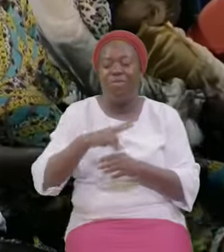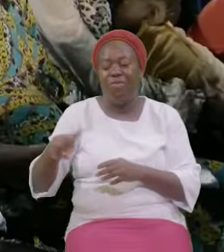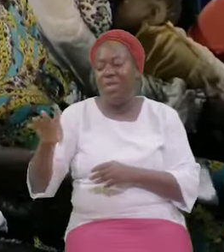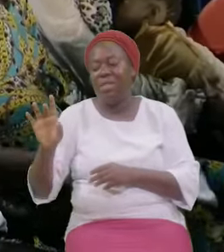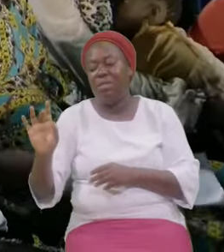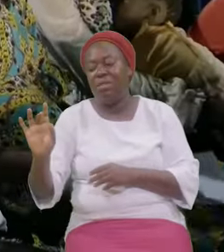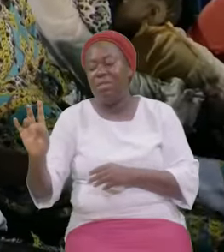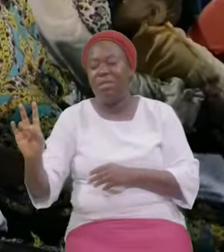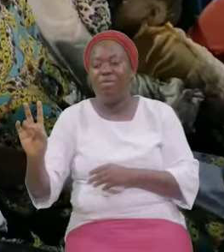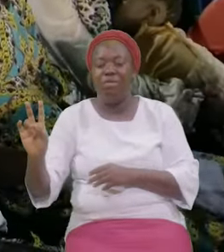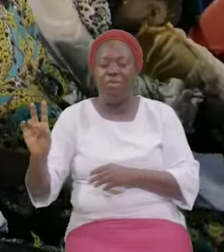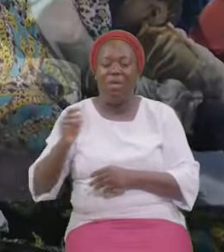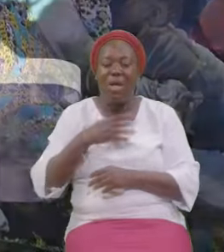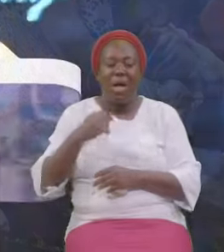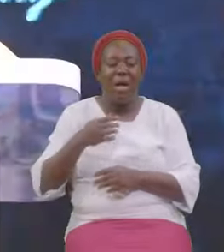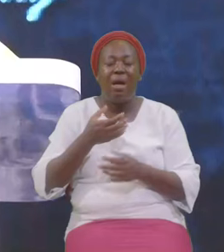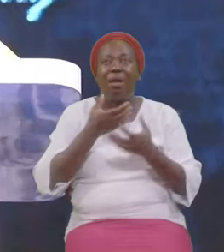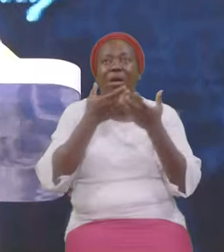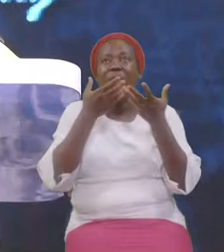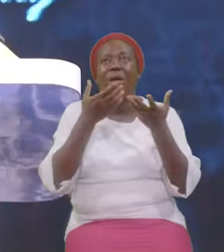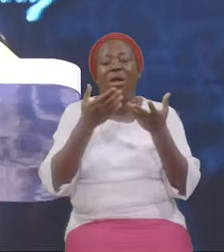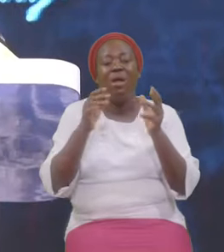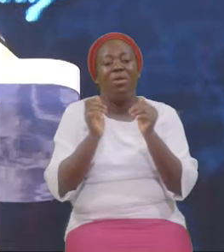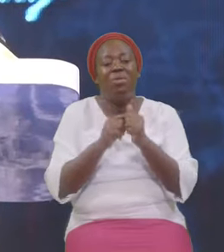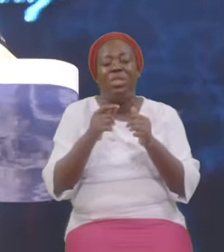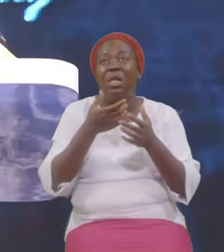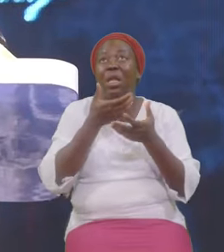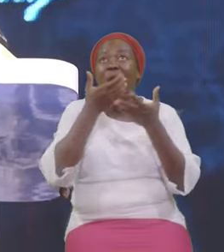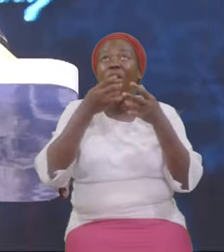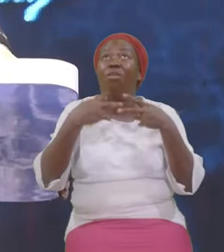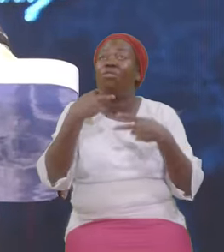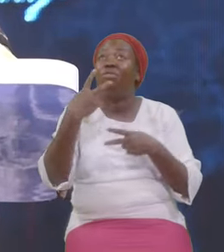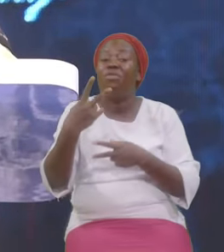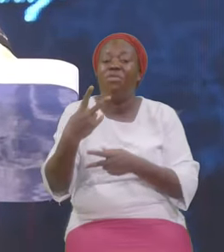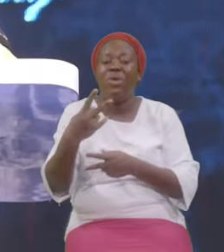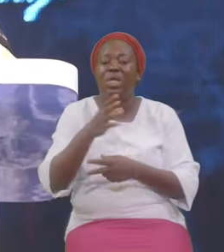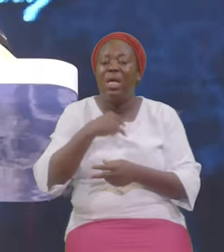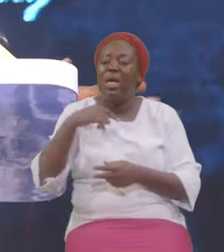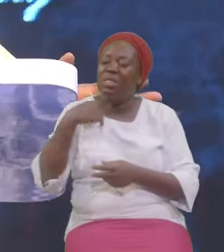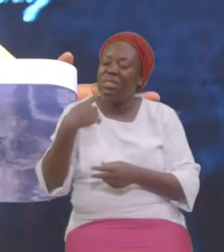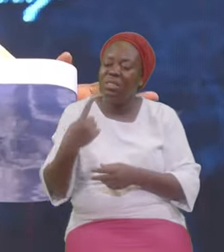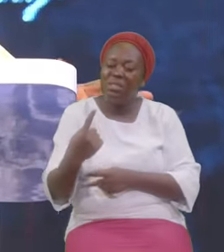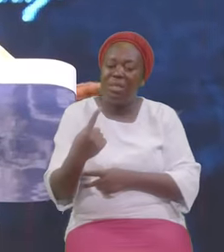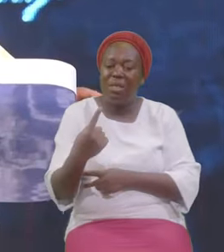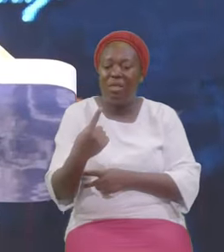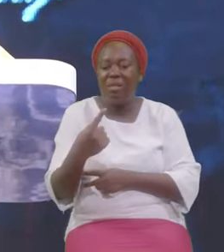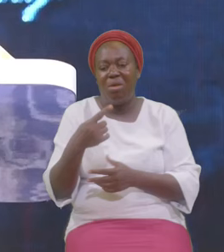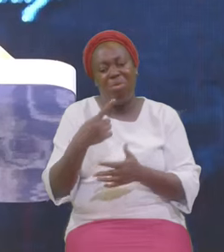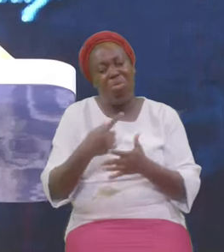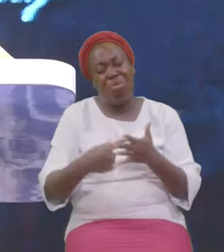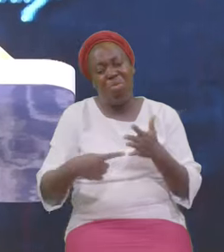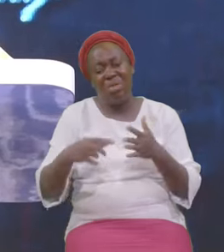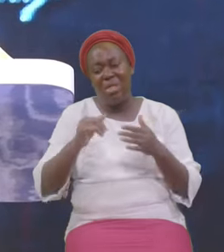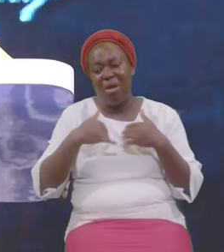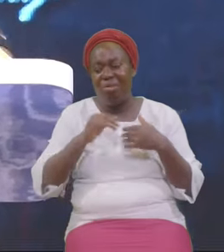And cried with a loud voice and said, what have I to do